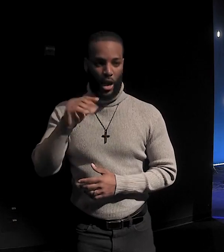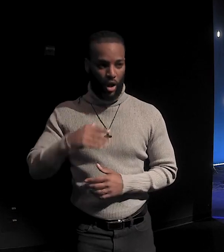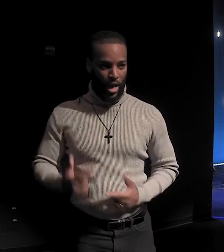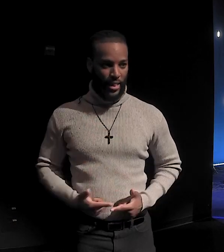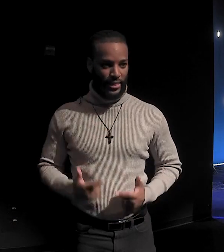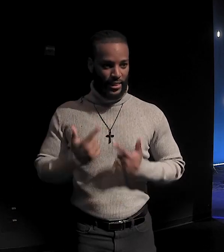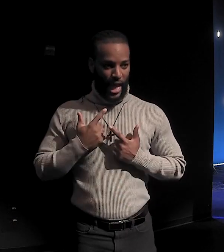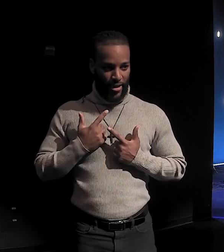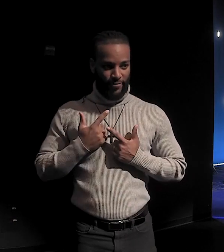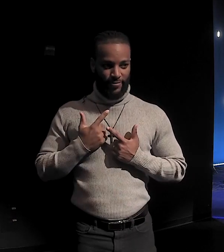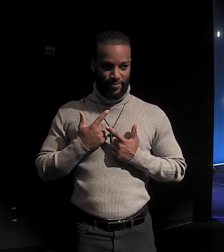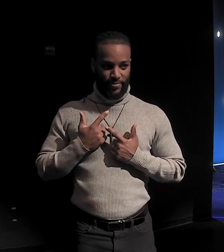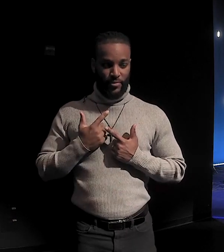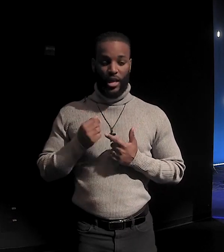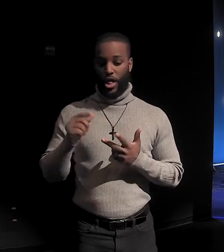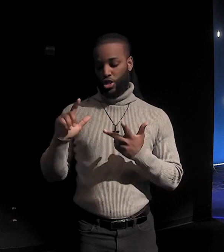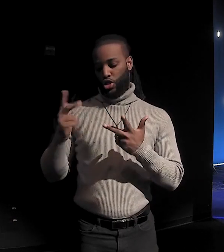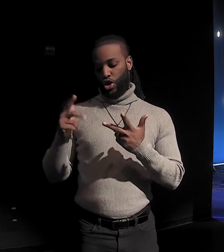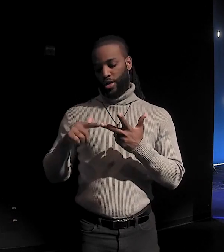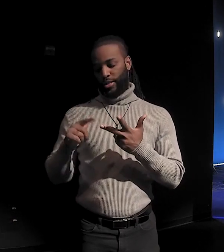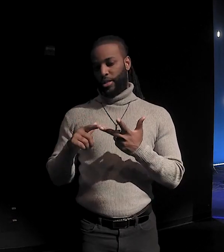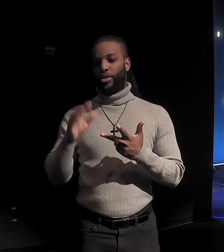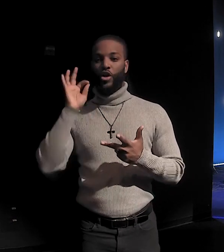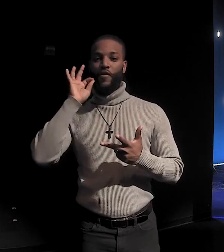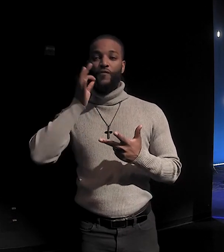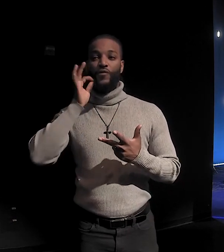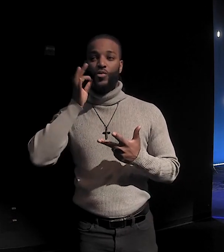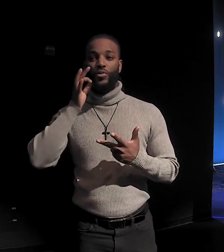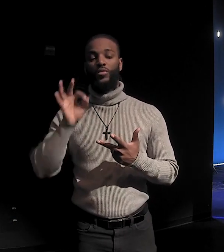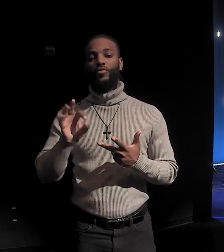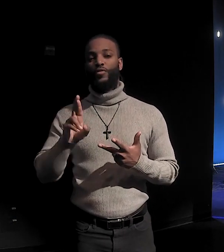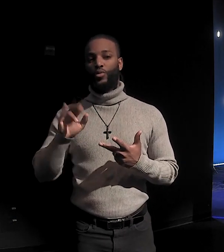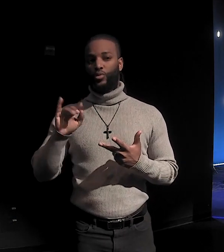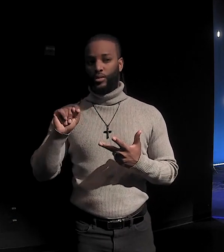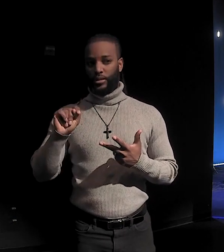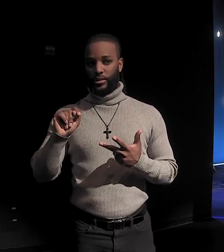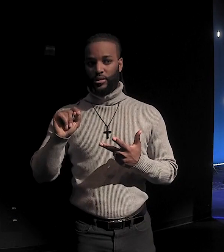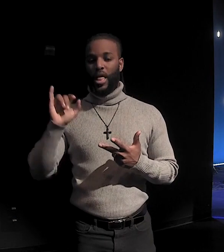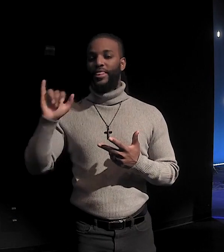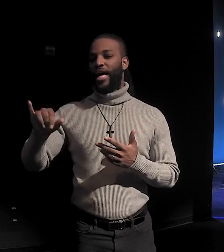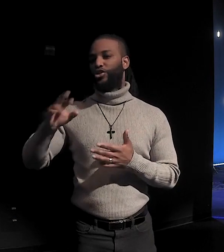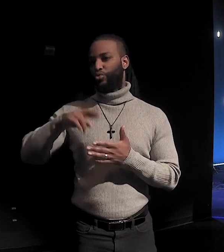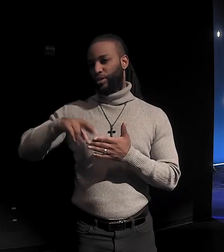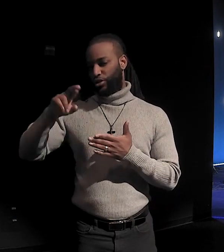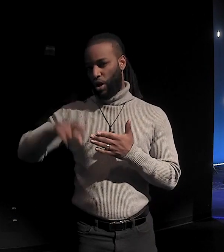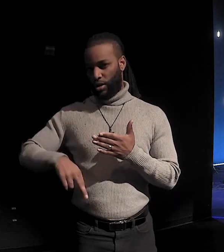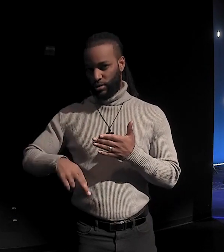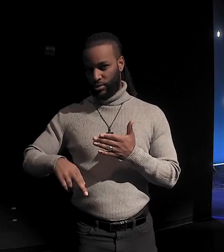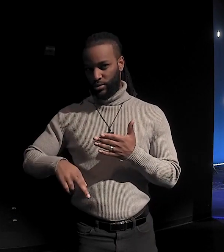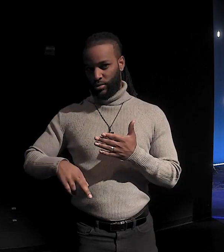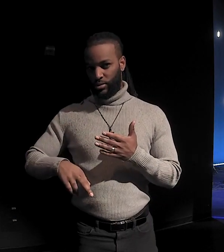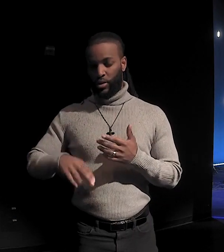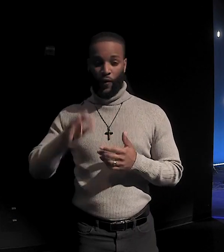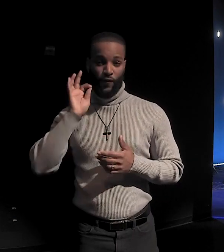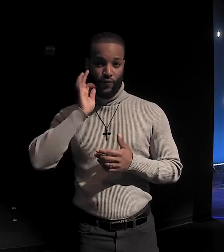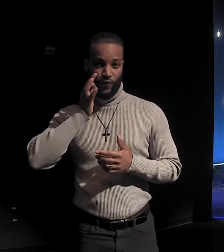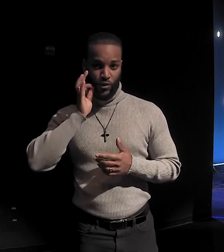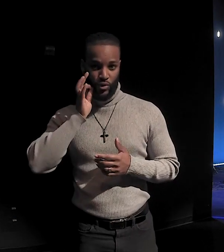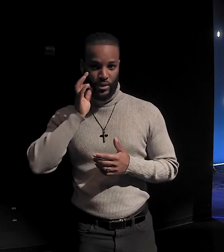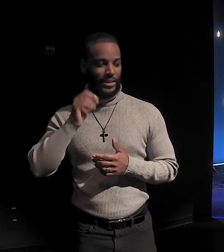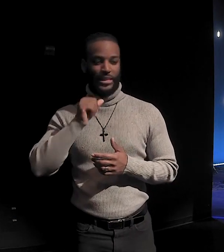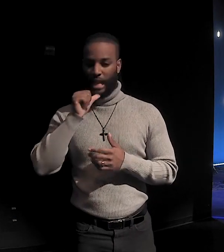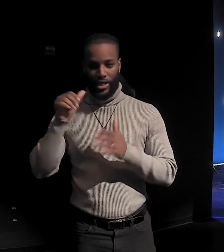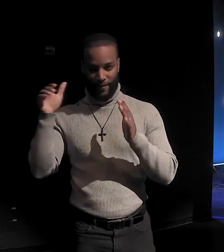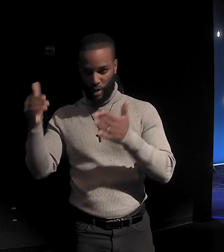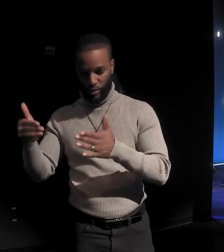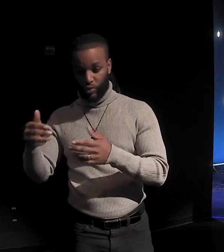he promises. And the third thing is fruit. Fruit is a result. Fruit is not the